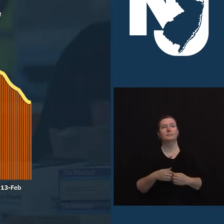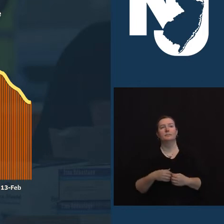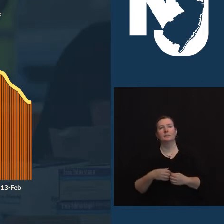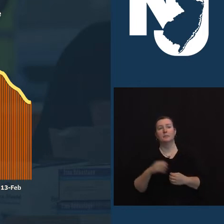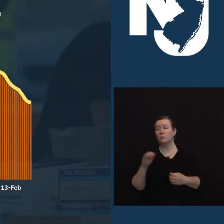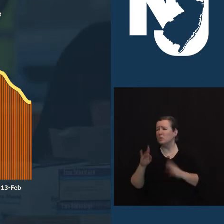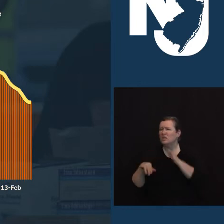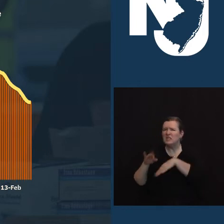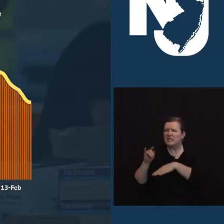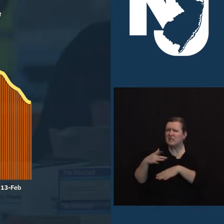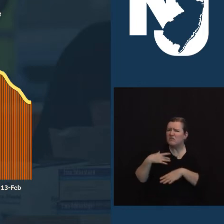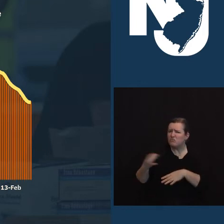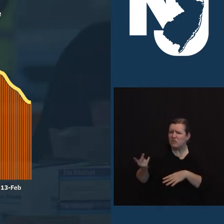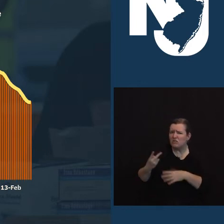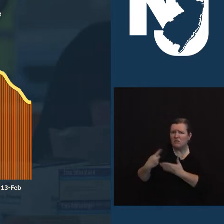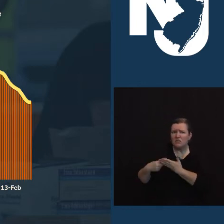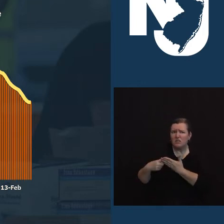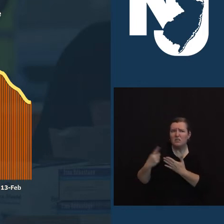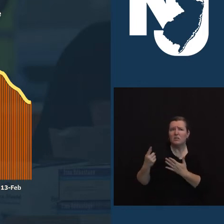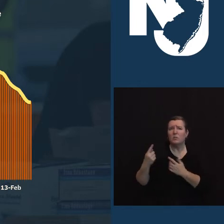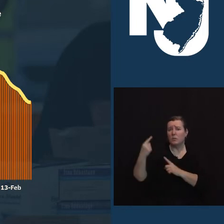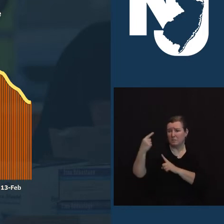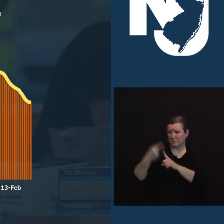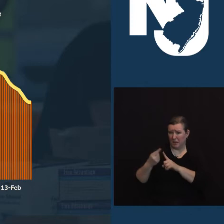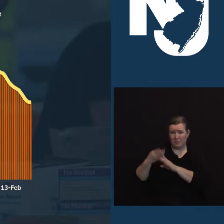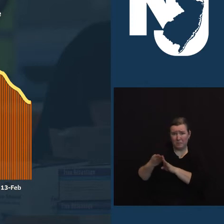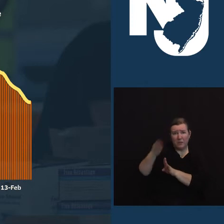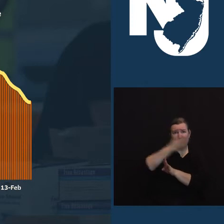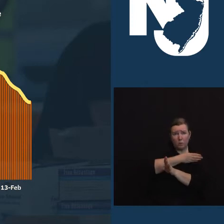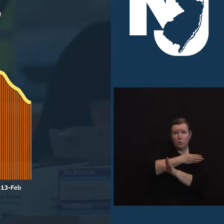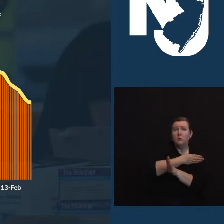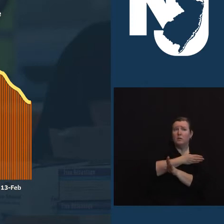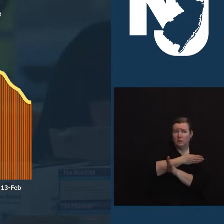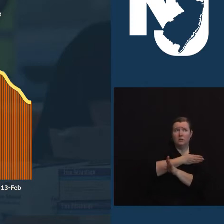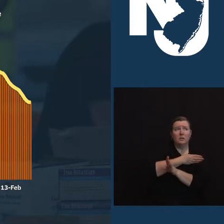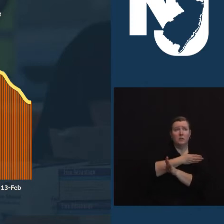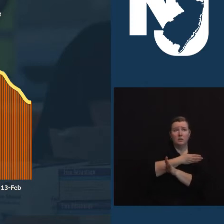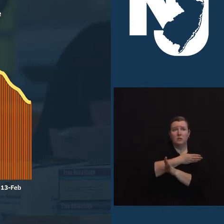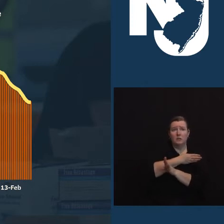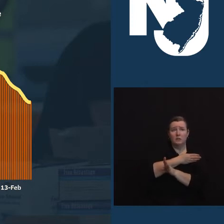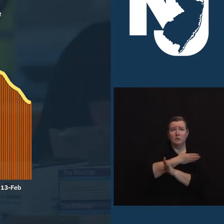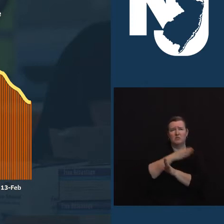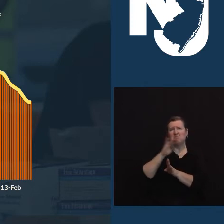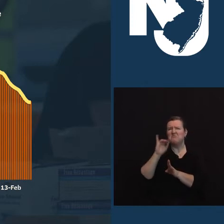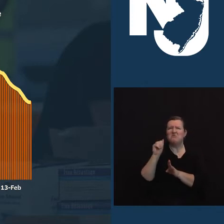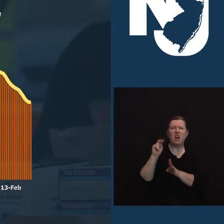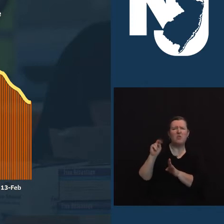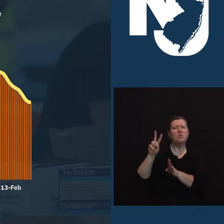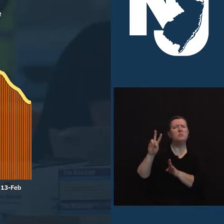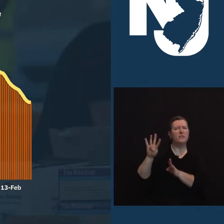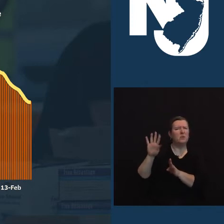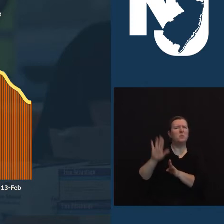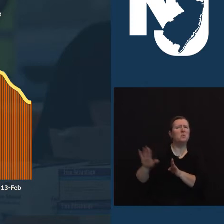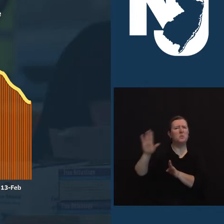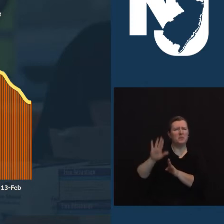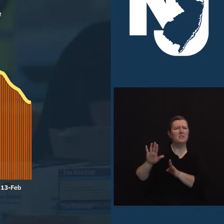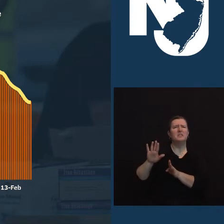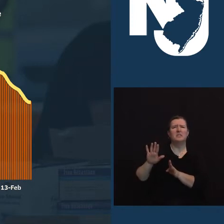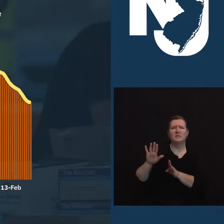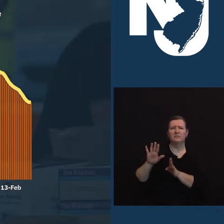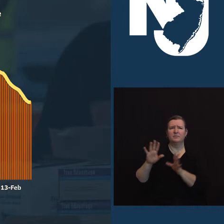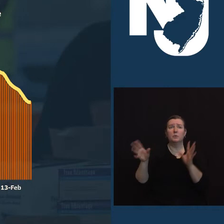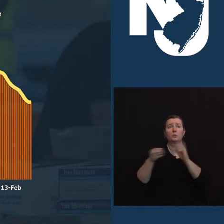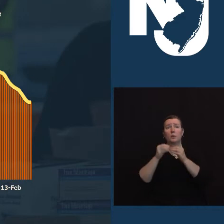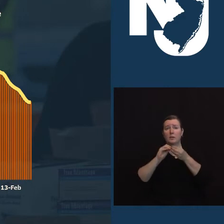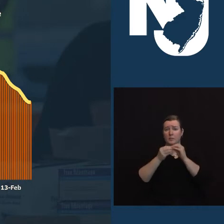conversation earlier. If you go back 1 month ago today, so go back to January 24th, the total number of folks in the